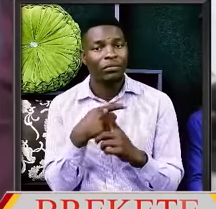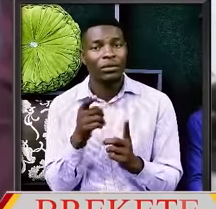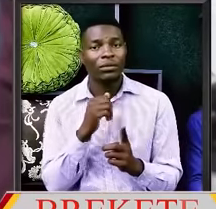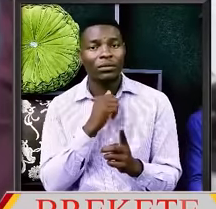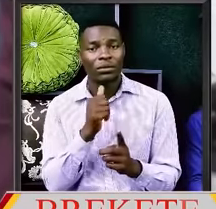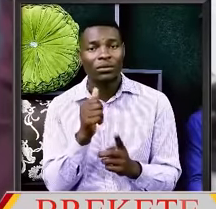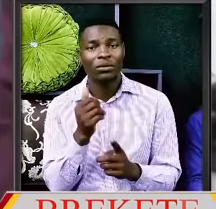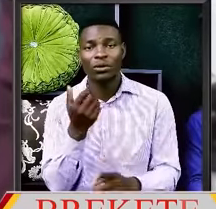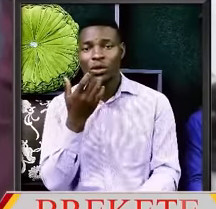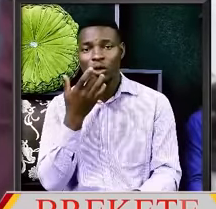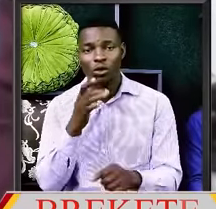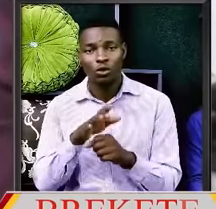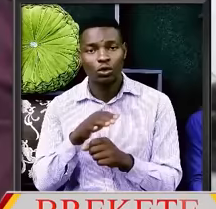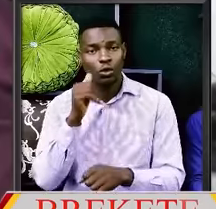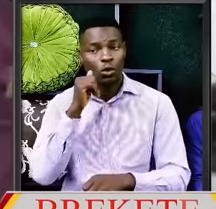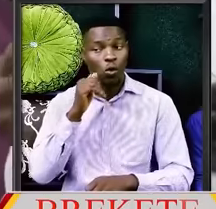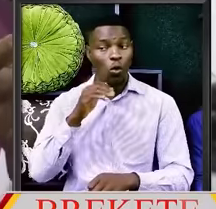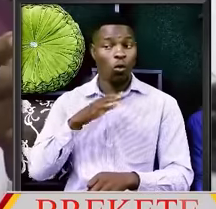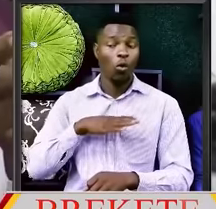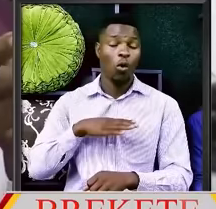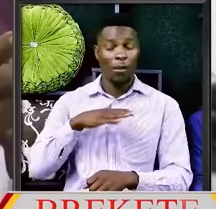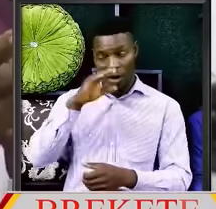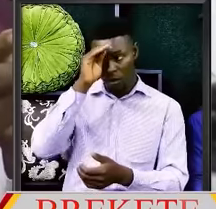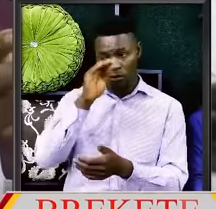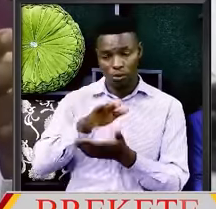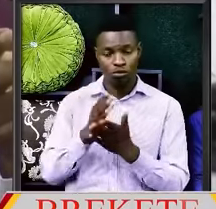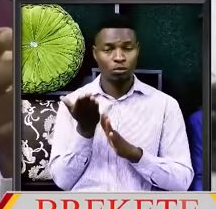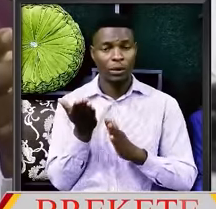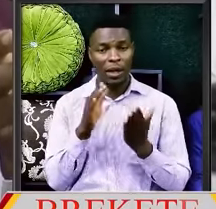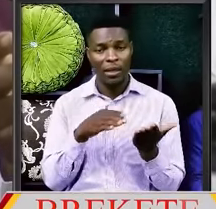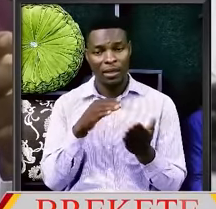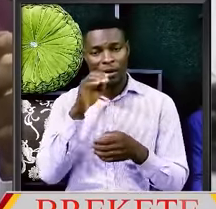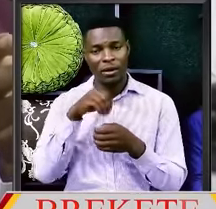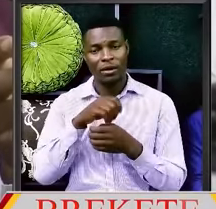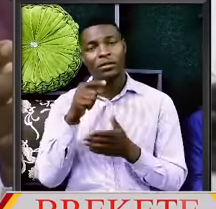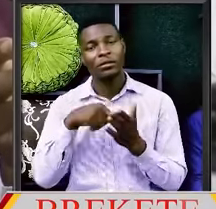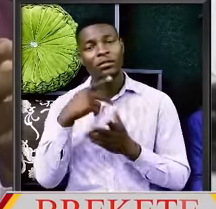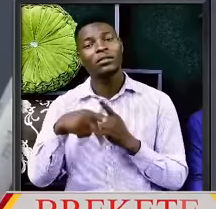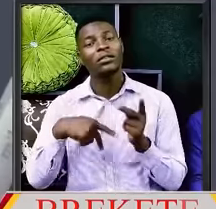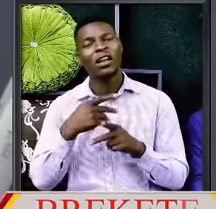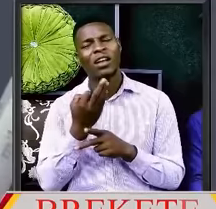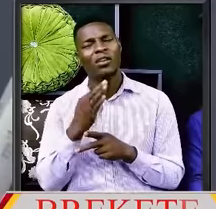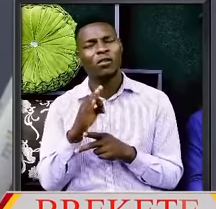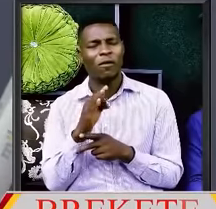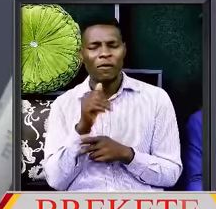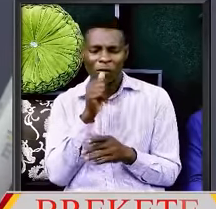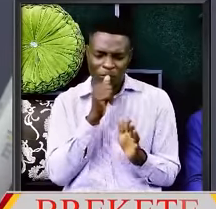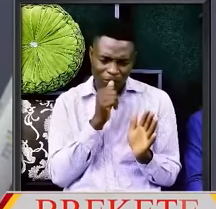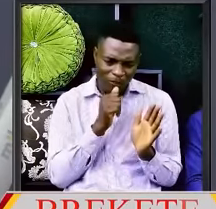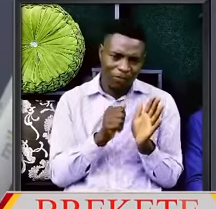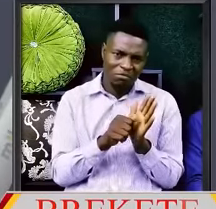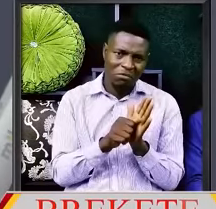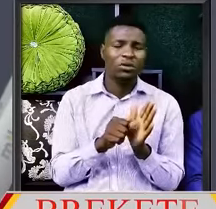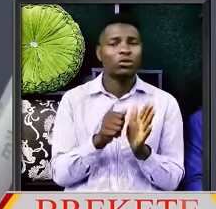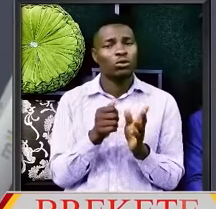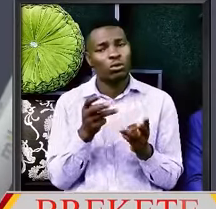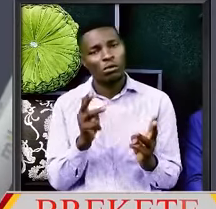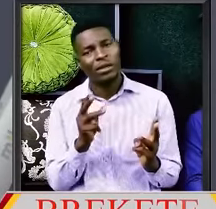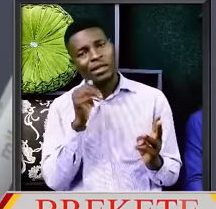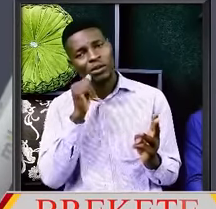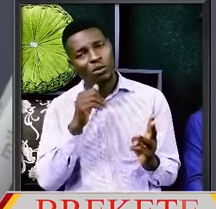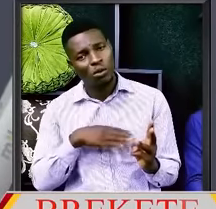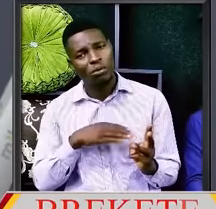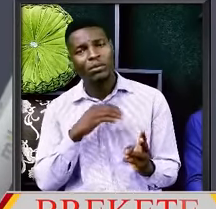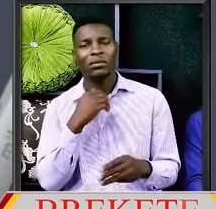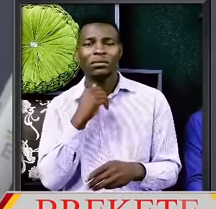woman, husband go die in this kind of mysterious way. And the woman no go talk say she